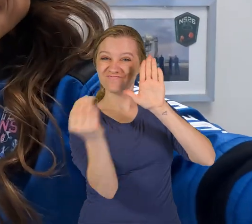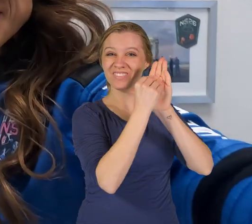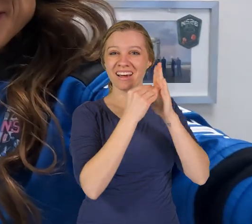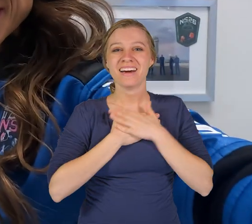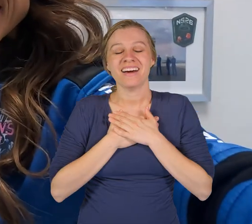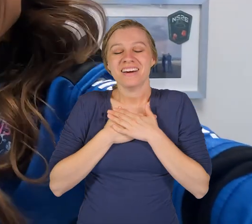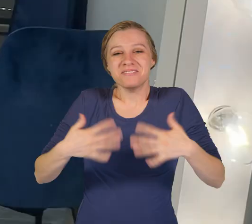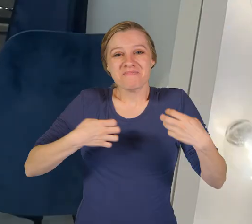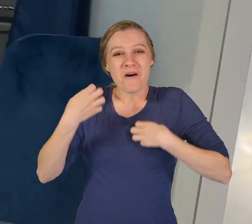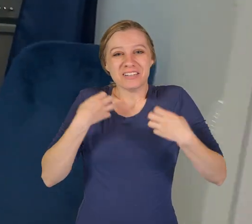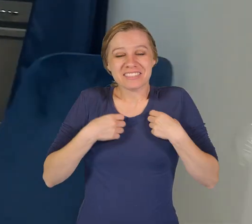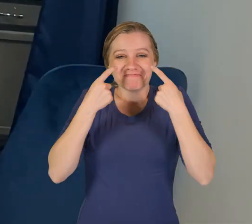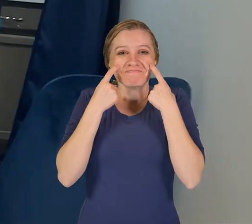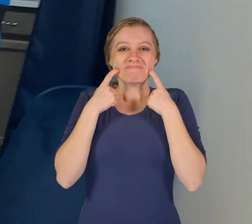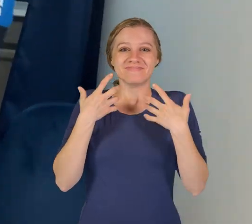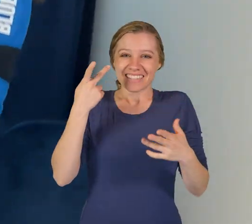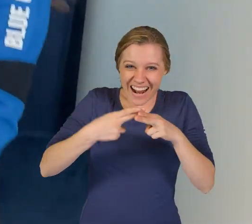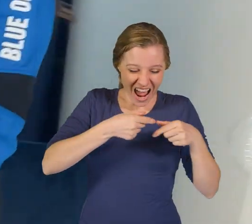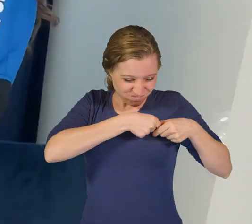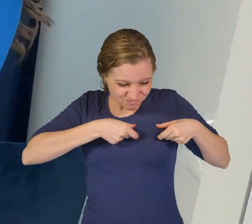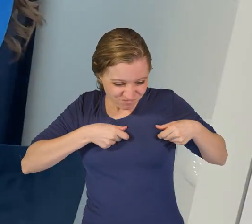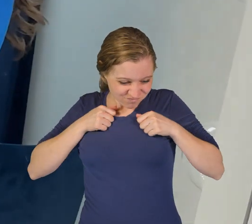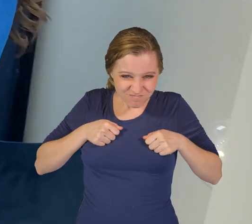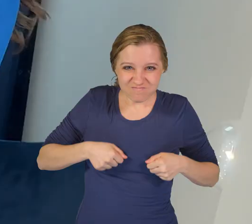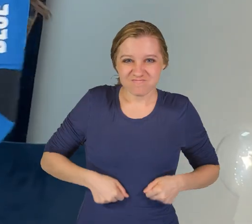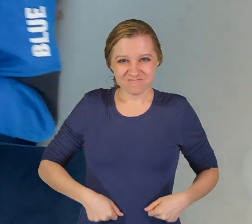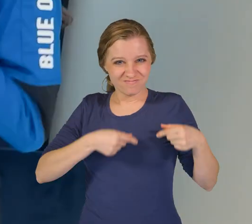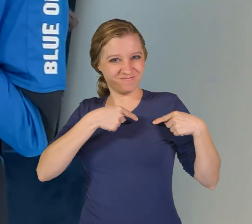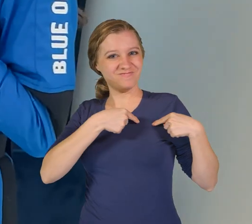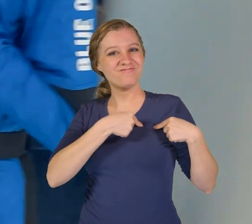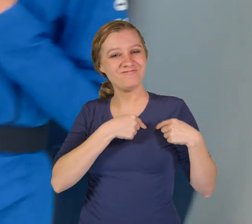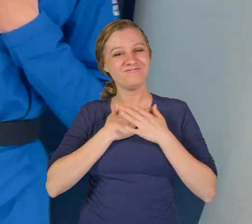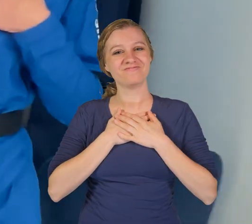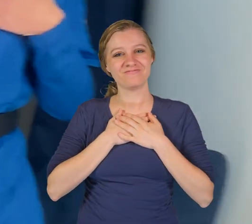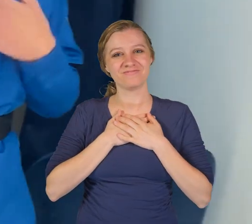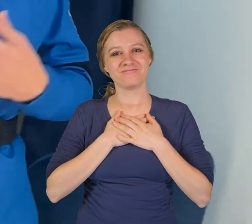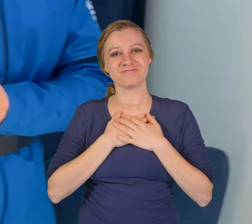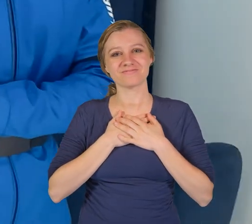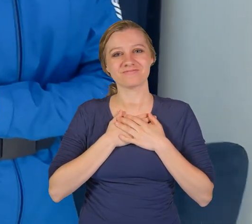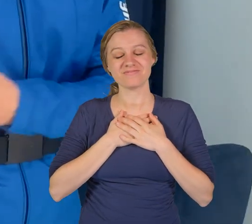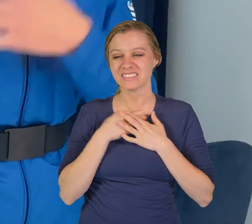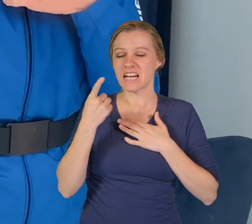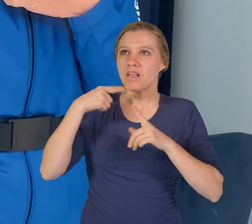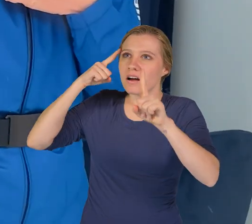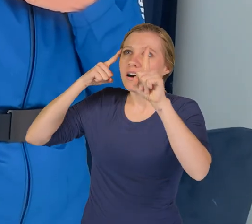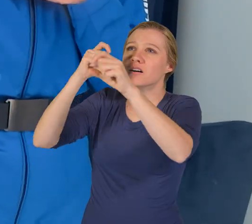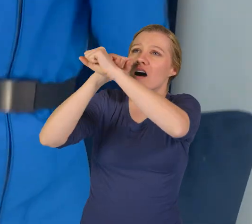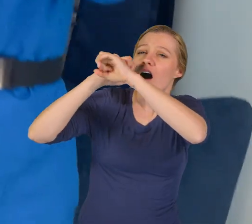my name is on the door. It was the most emotional feeling seeing my name stitched into that blue